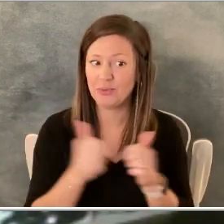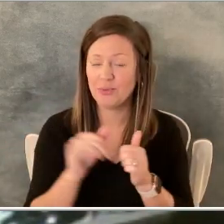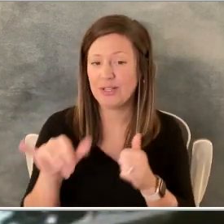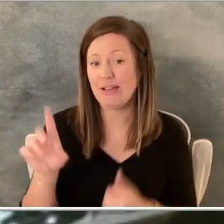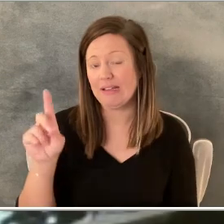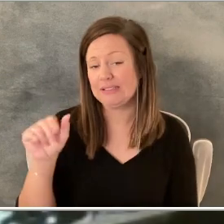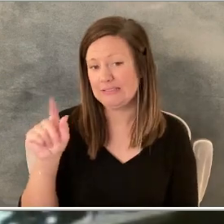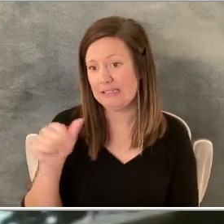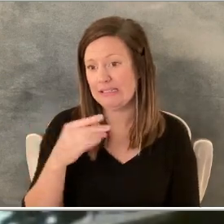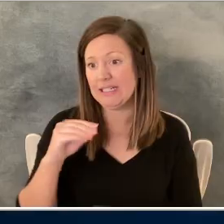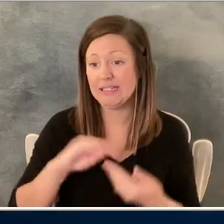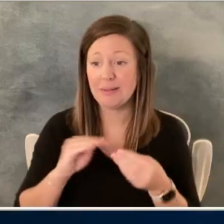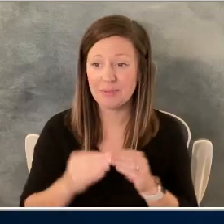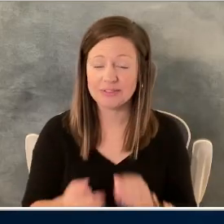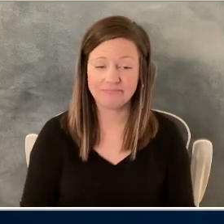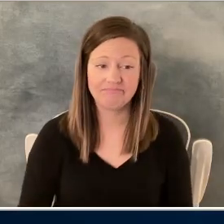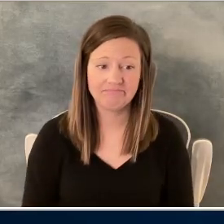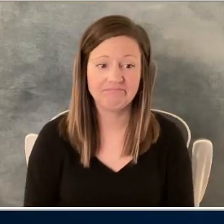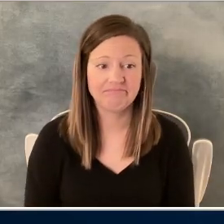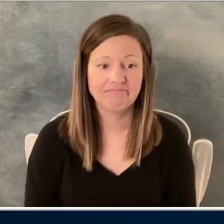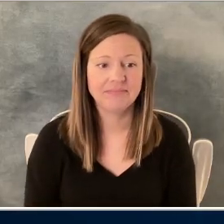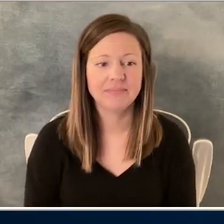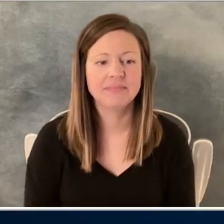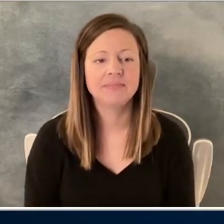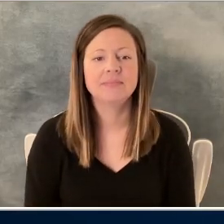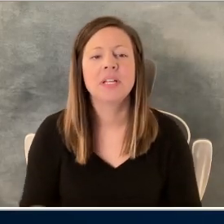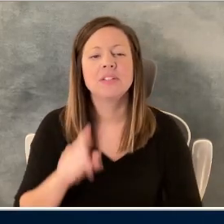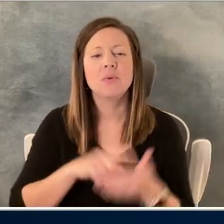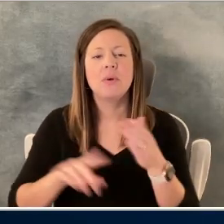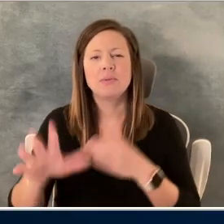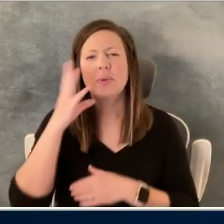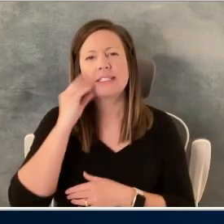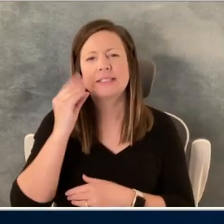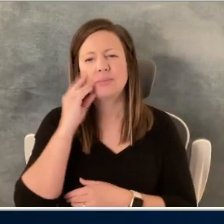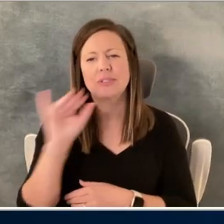the numbers. So what was your experience like on the day of the procedure?